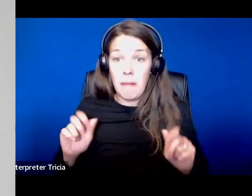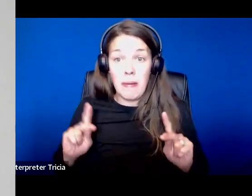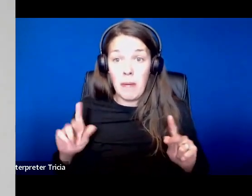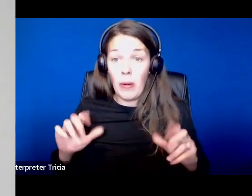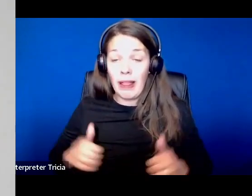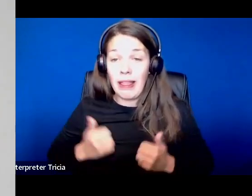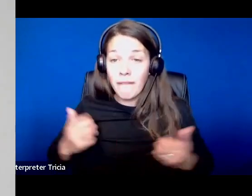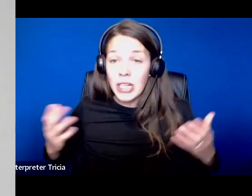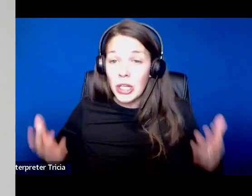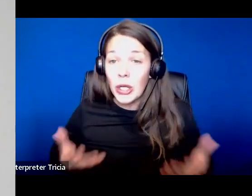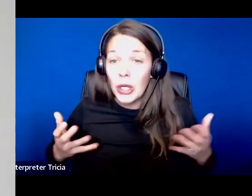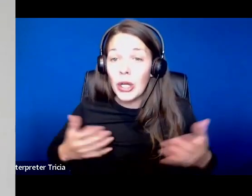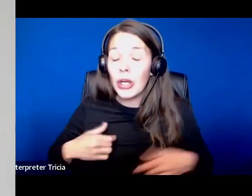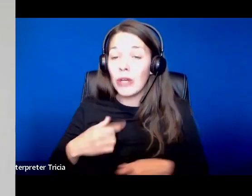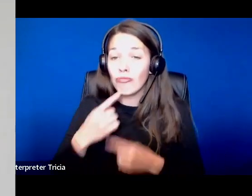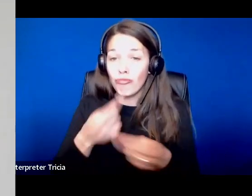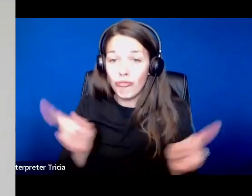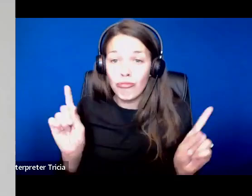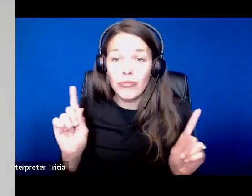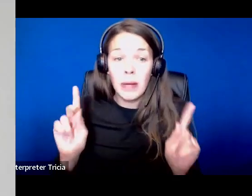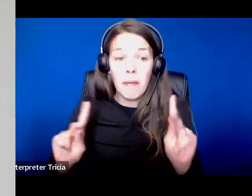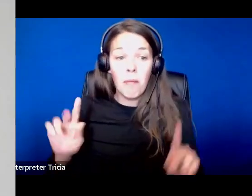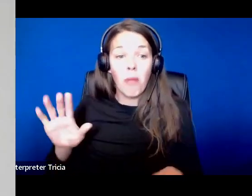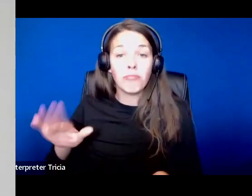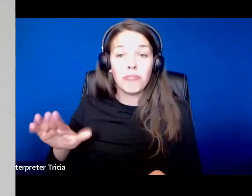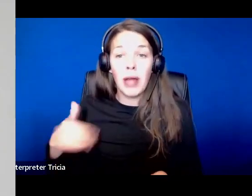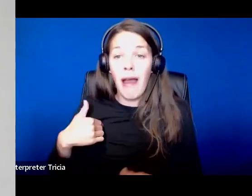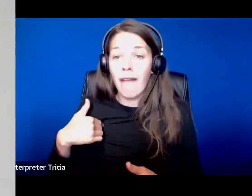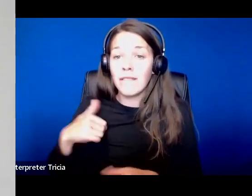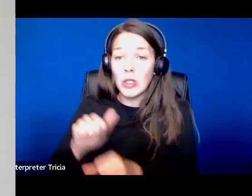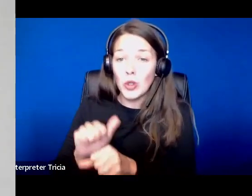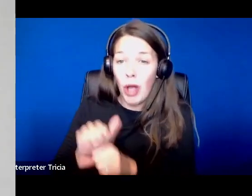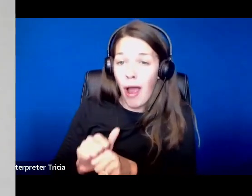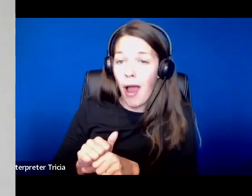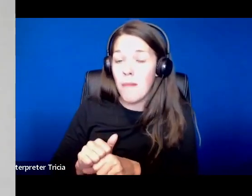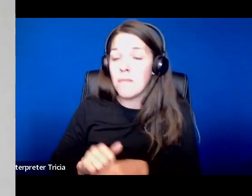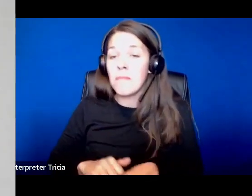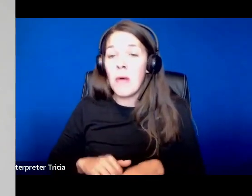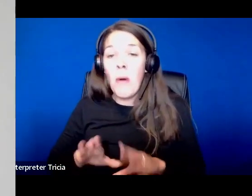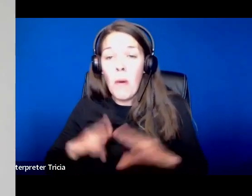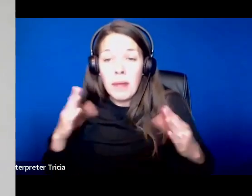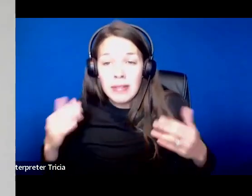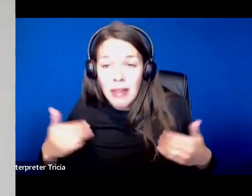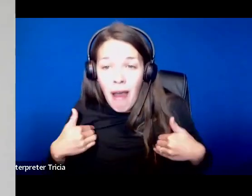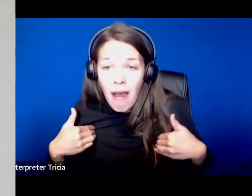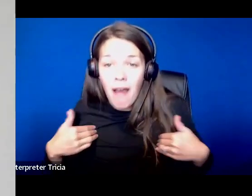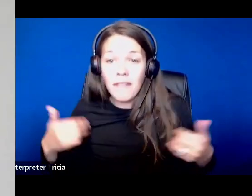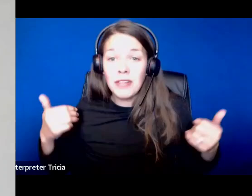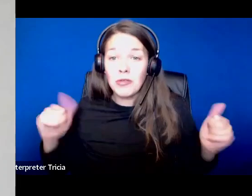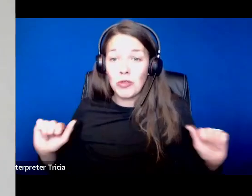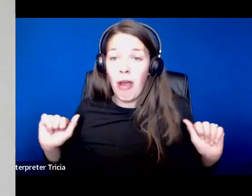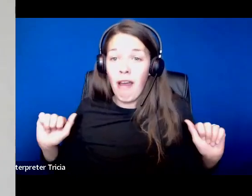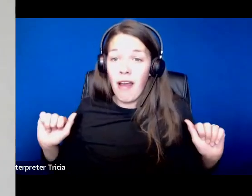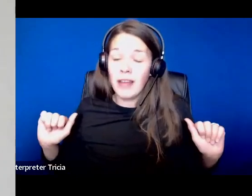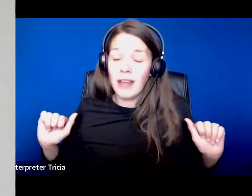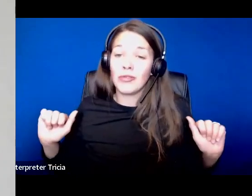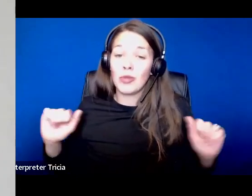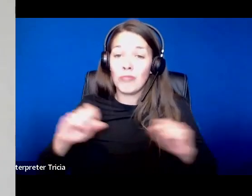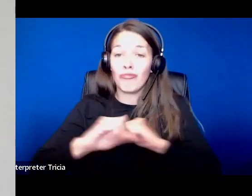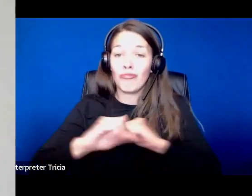here and getting the word out to those folks that, hey, we have job openings, and trying to market a little bit